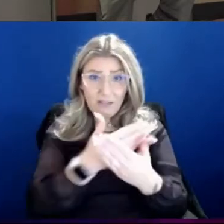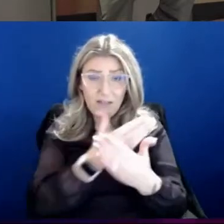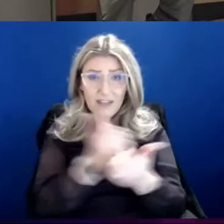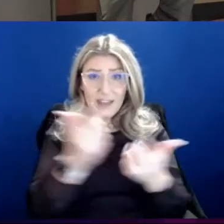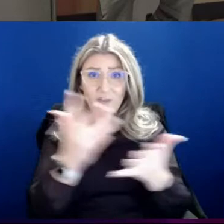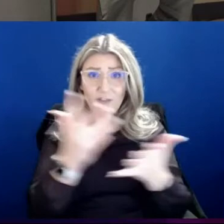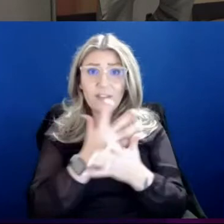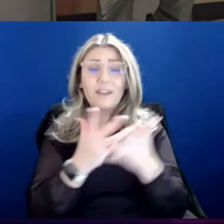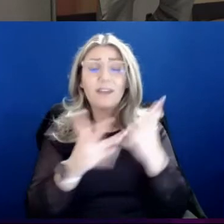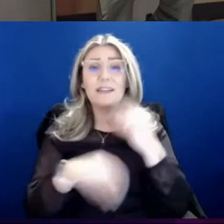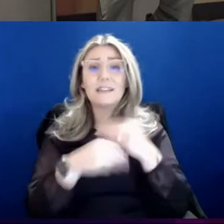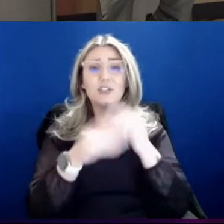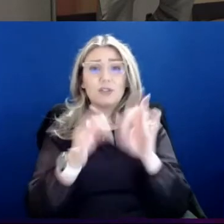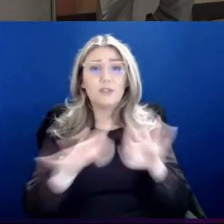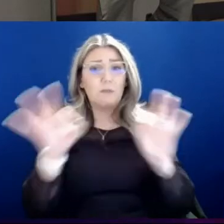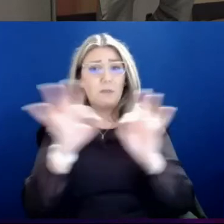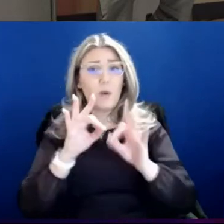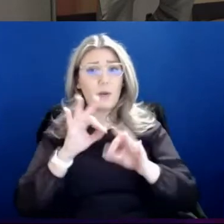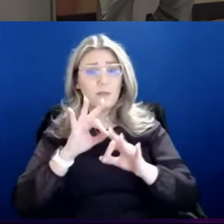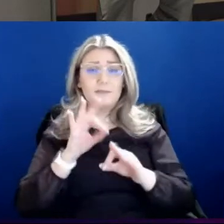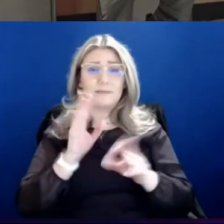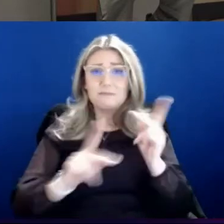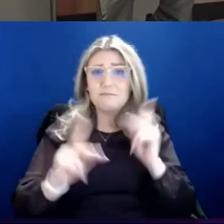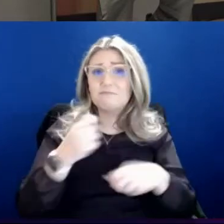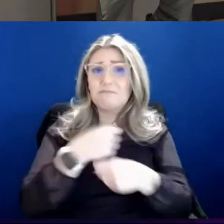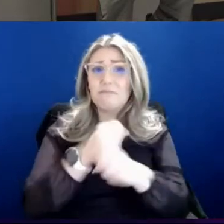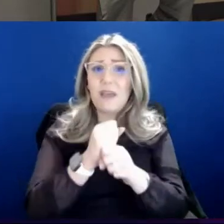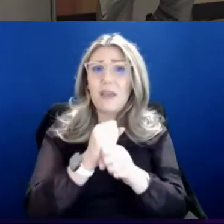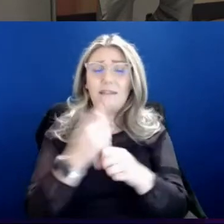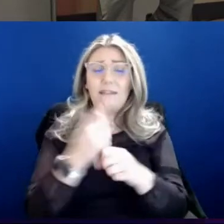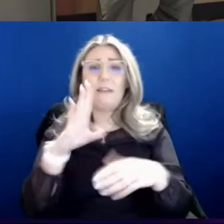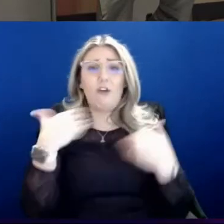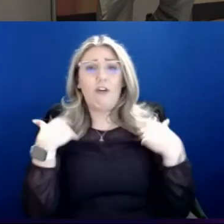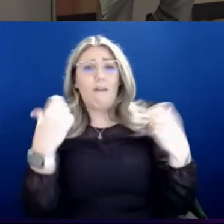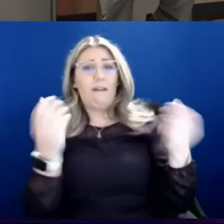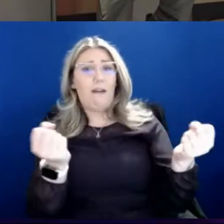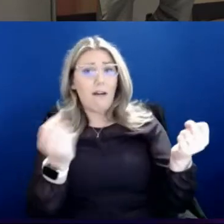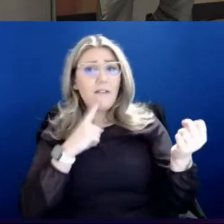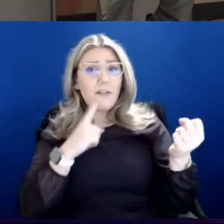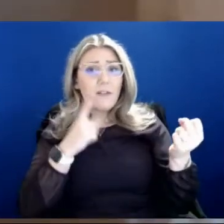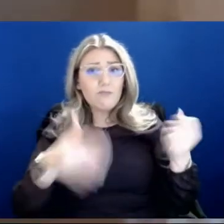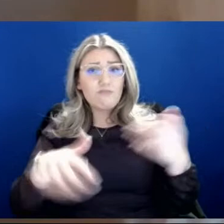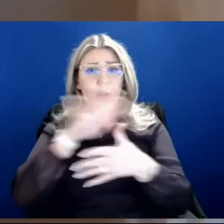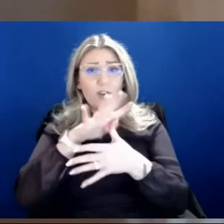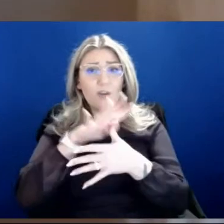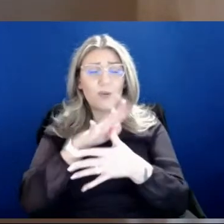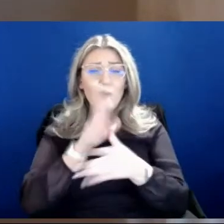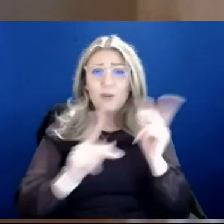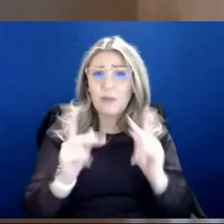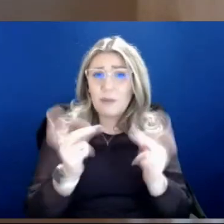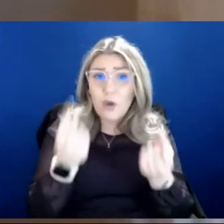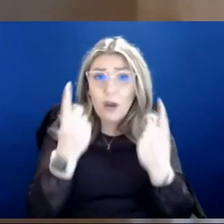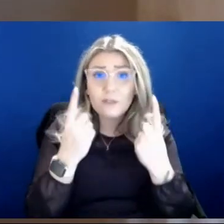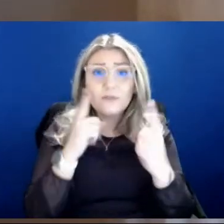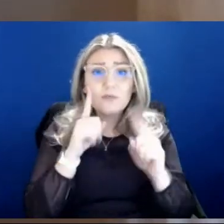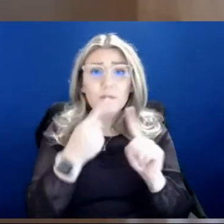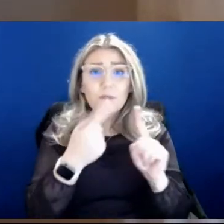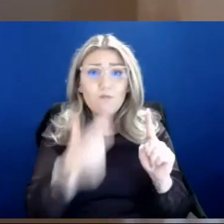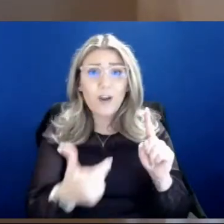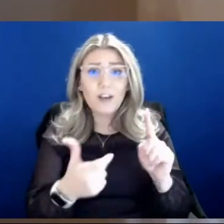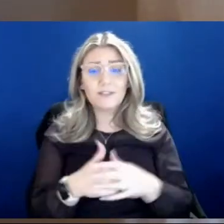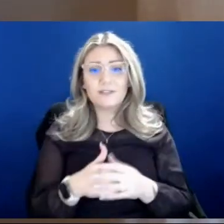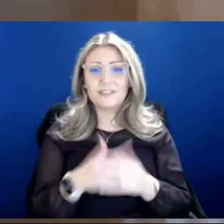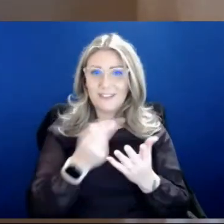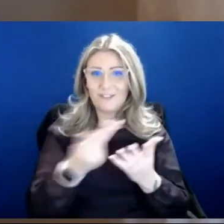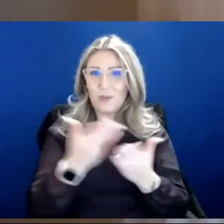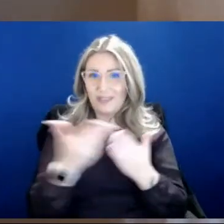of women making their health a priority. What would be the takeaway you want people who are watching this to have? A couple